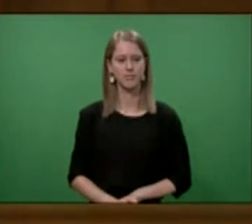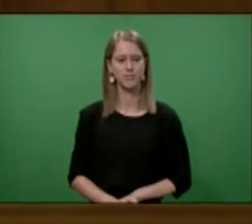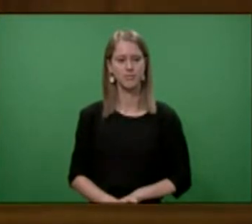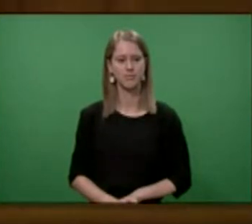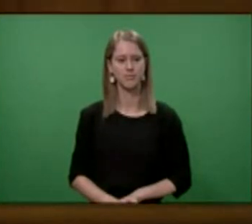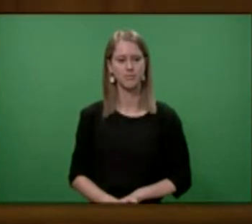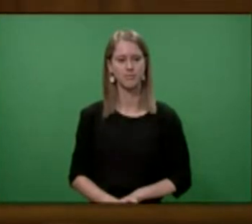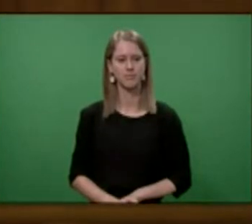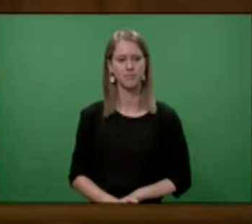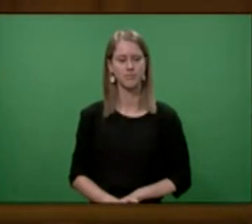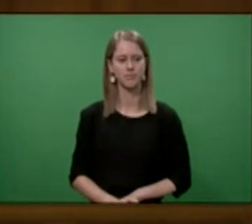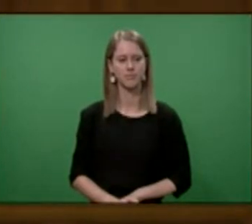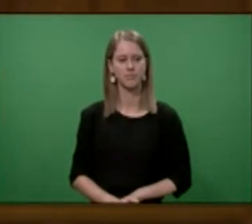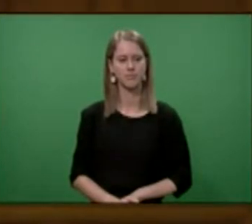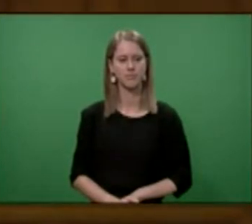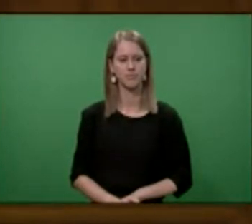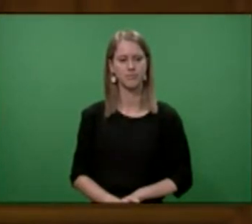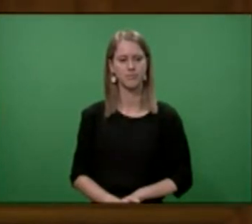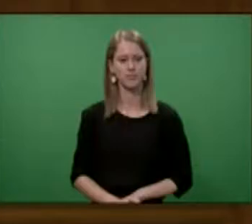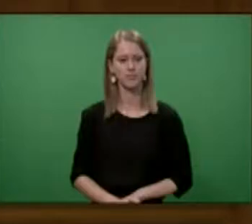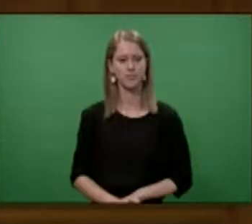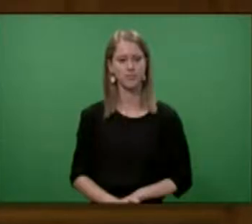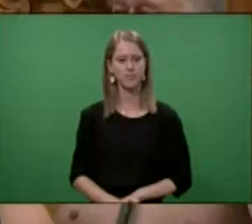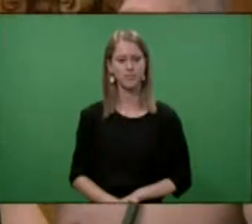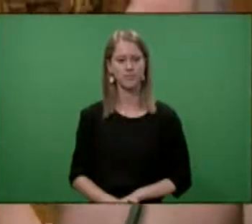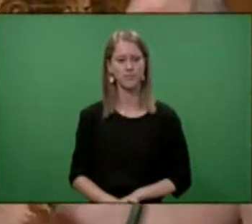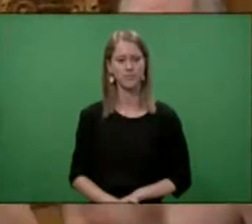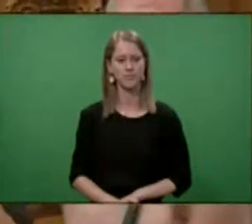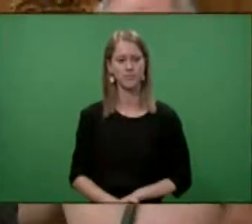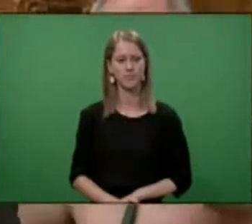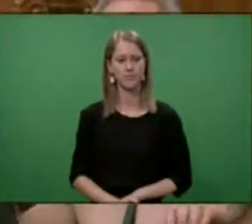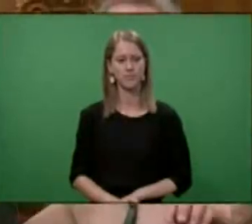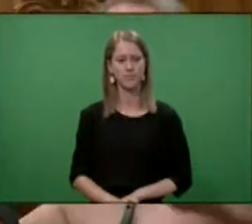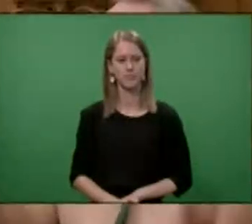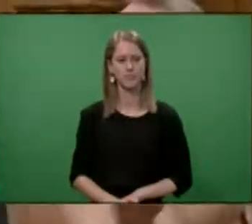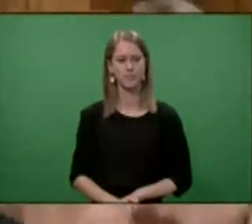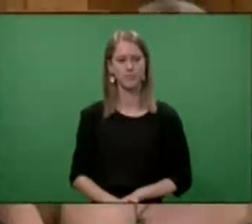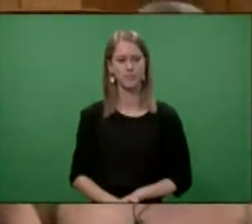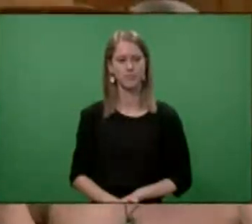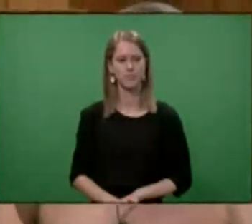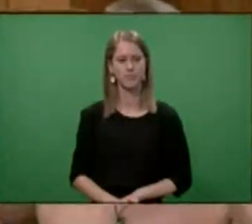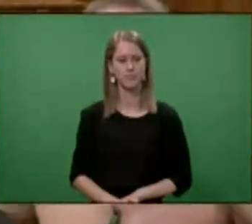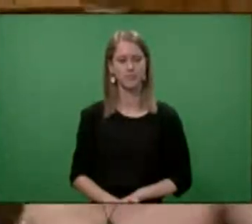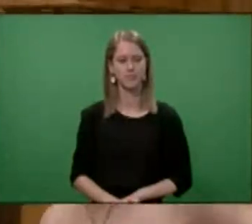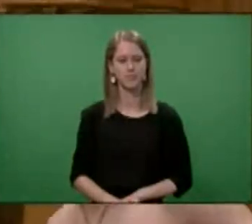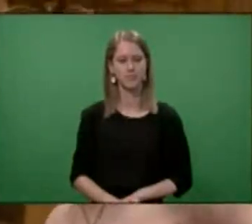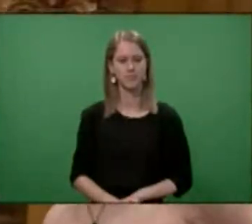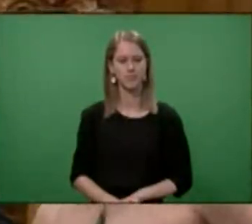Thank you.